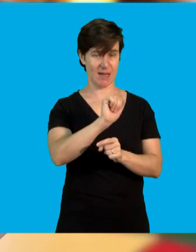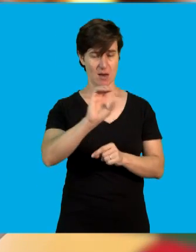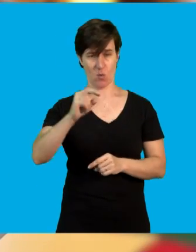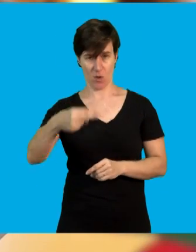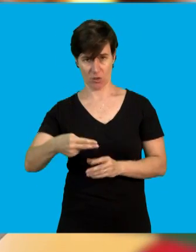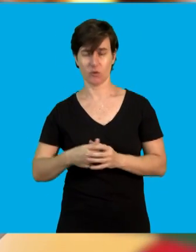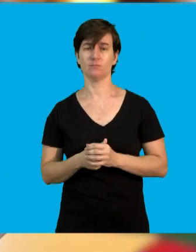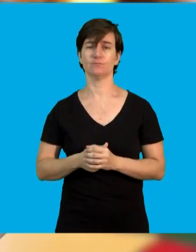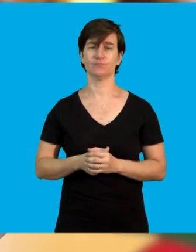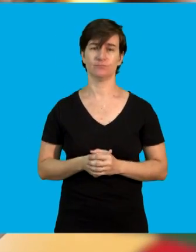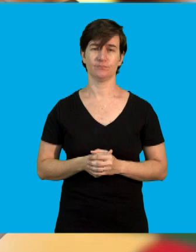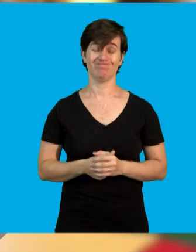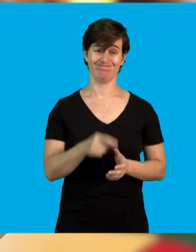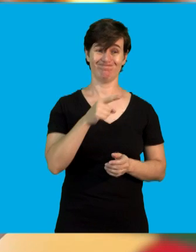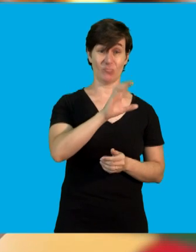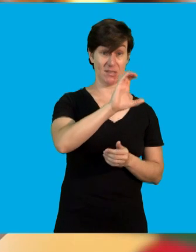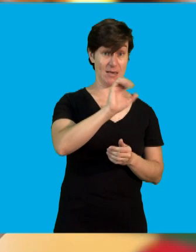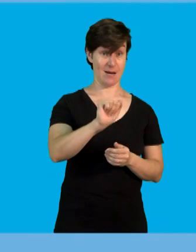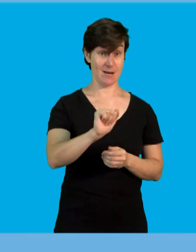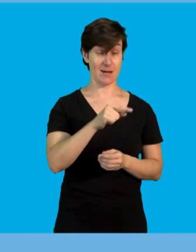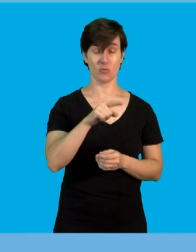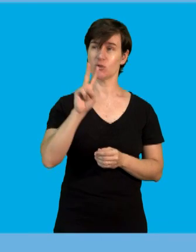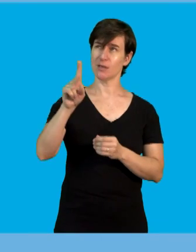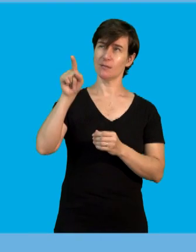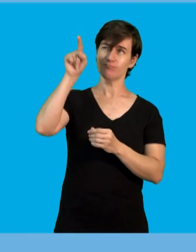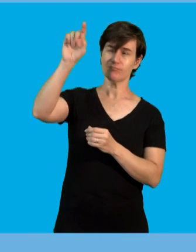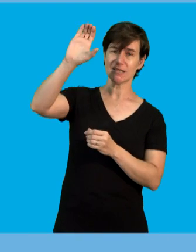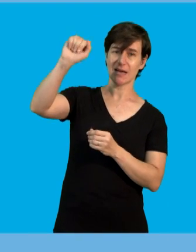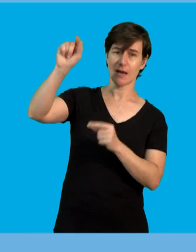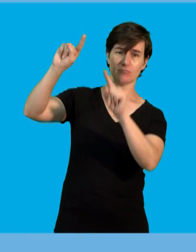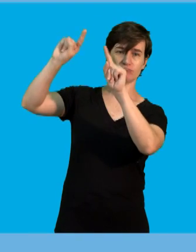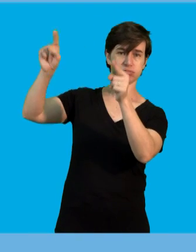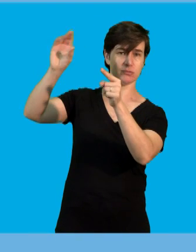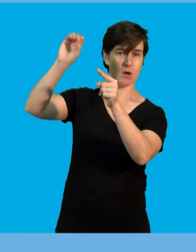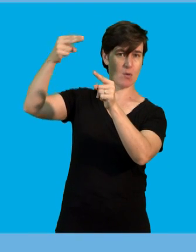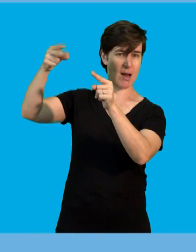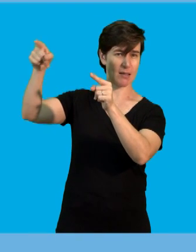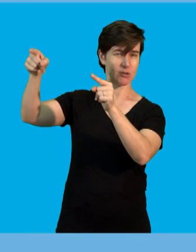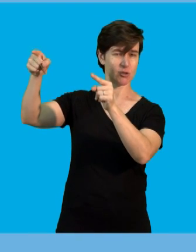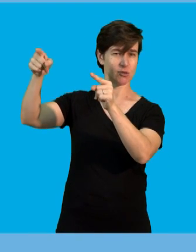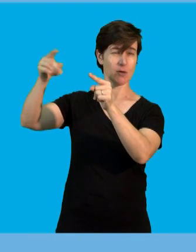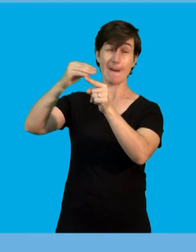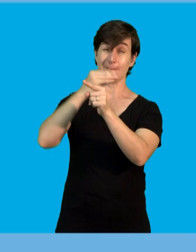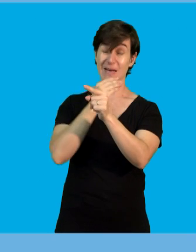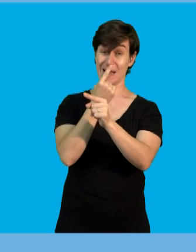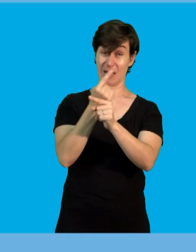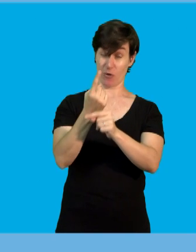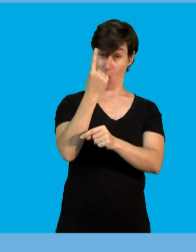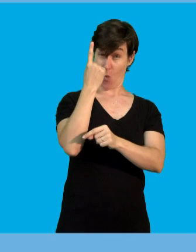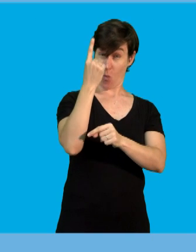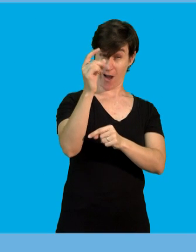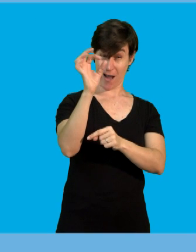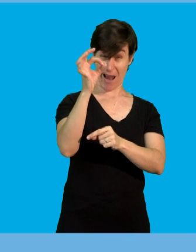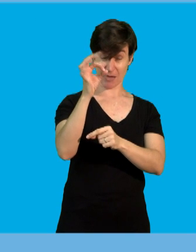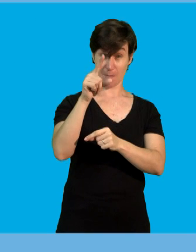the hydroxide. So what we have here is the Ca and the OH, which then means for every 1 atom of